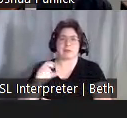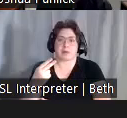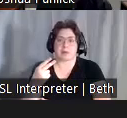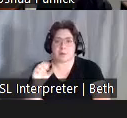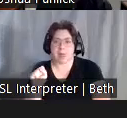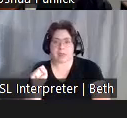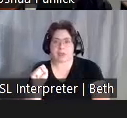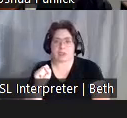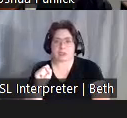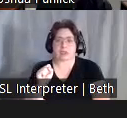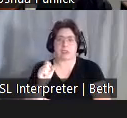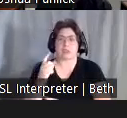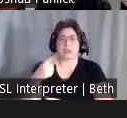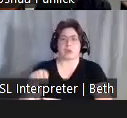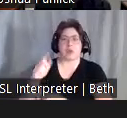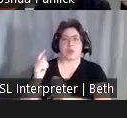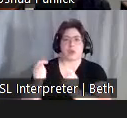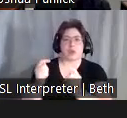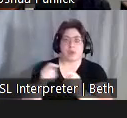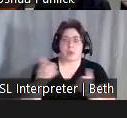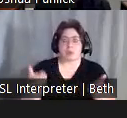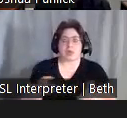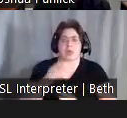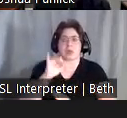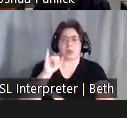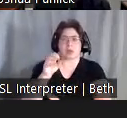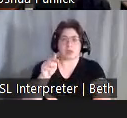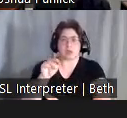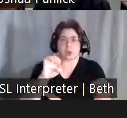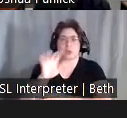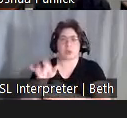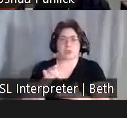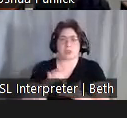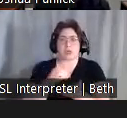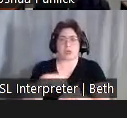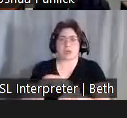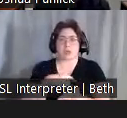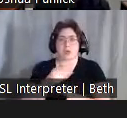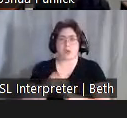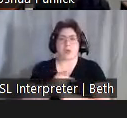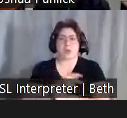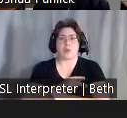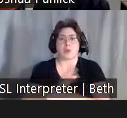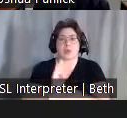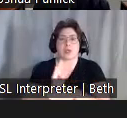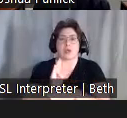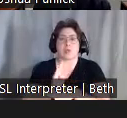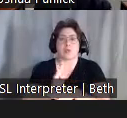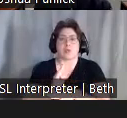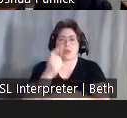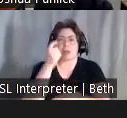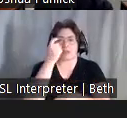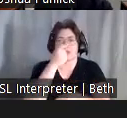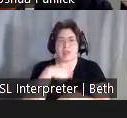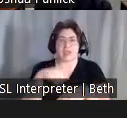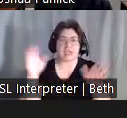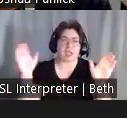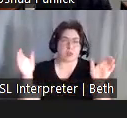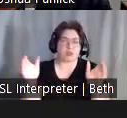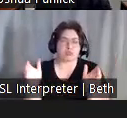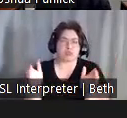treat. So here at the Jones Center, we're pre-commercially thinning, maybe